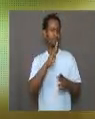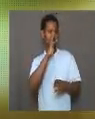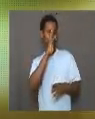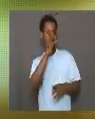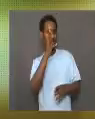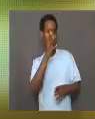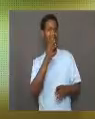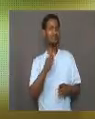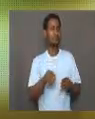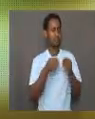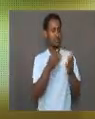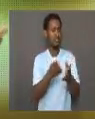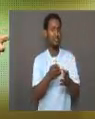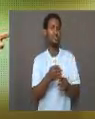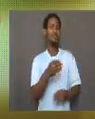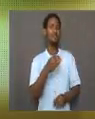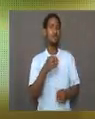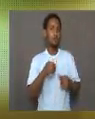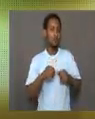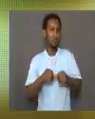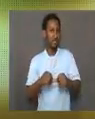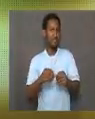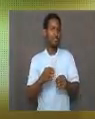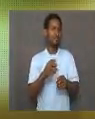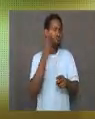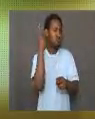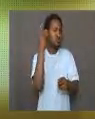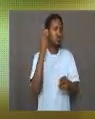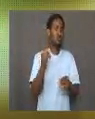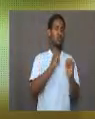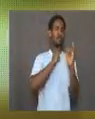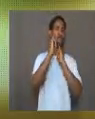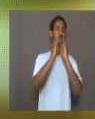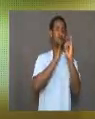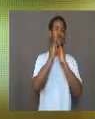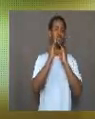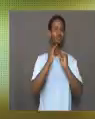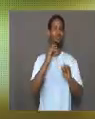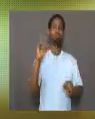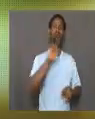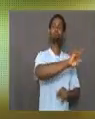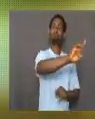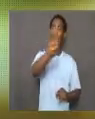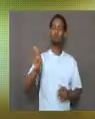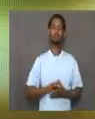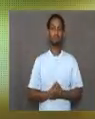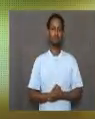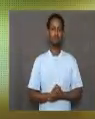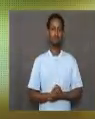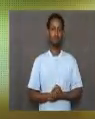create a presentation that contains useful information for everyone.